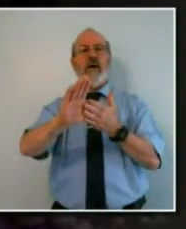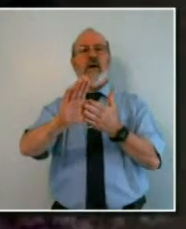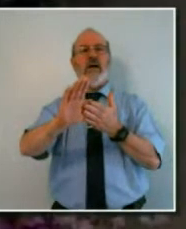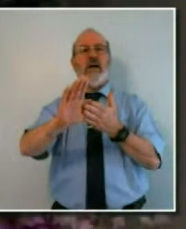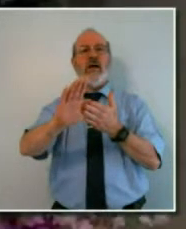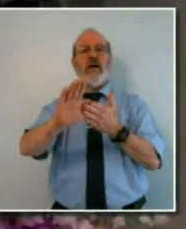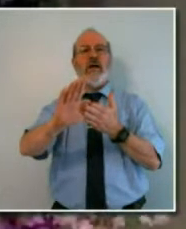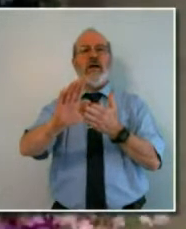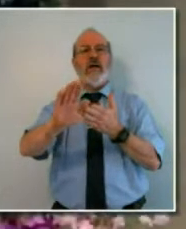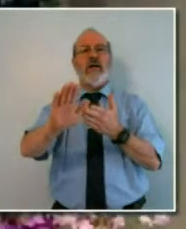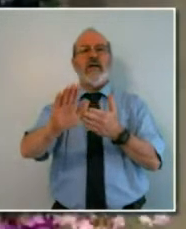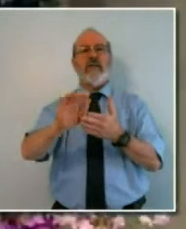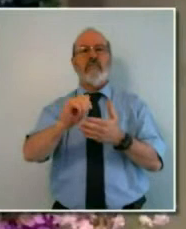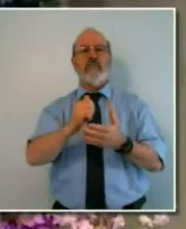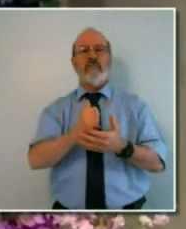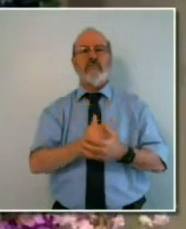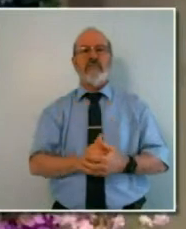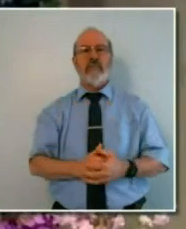divine.